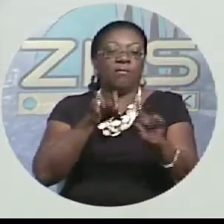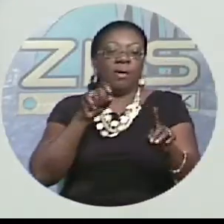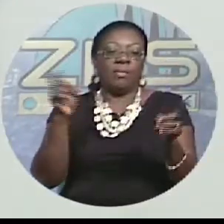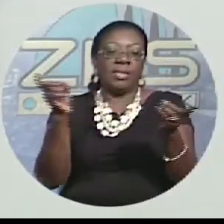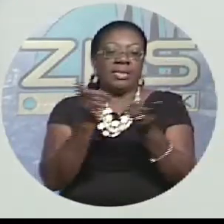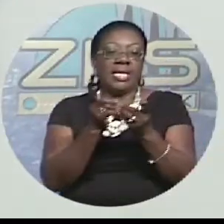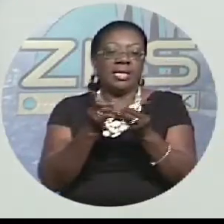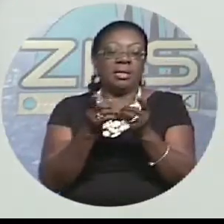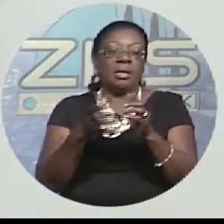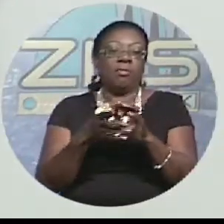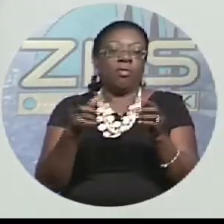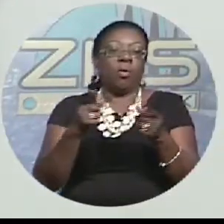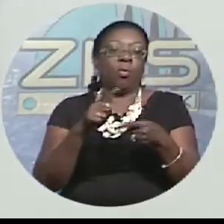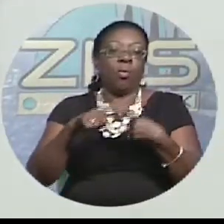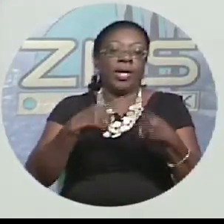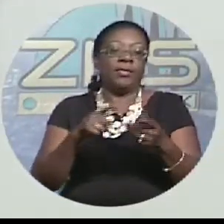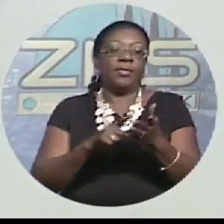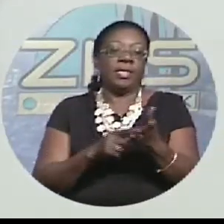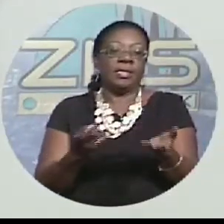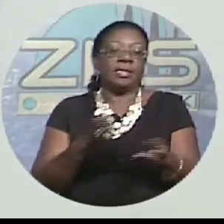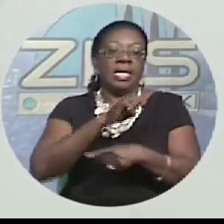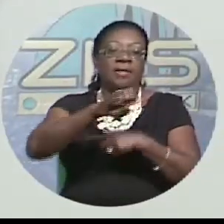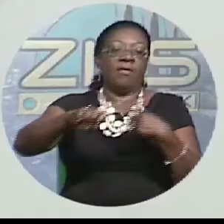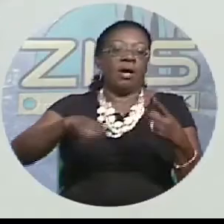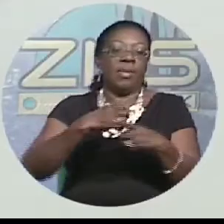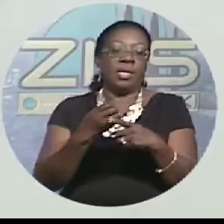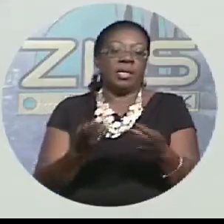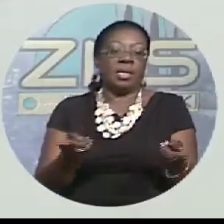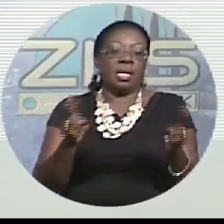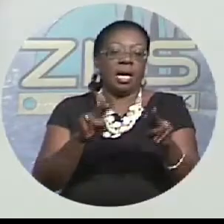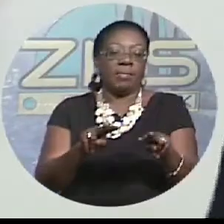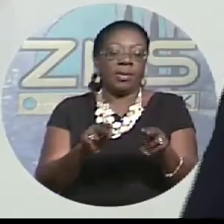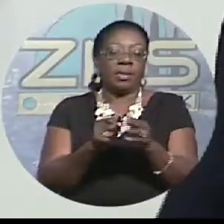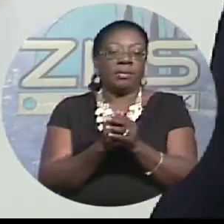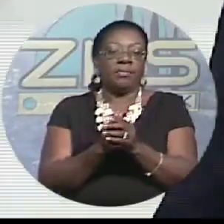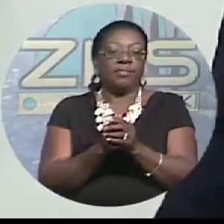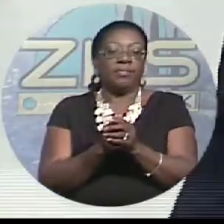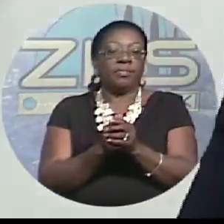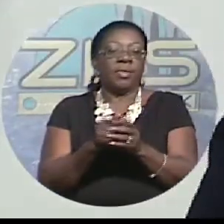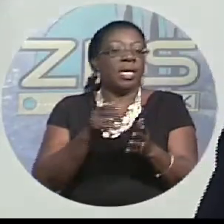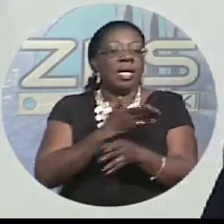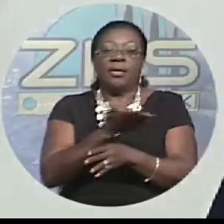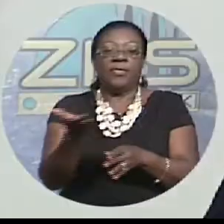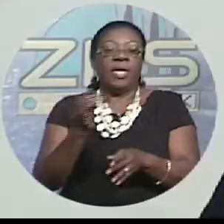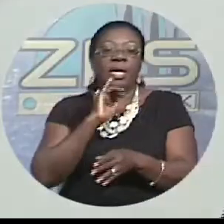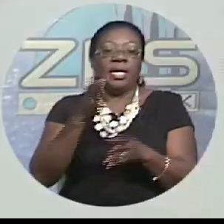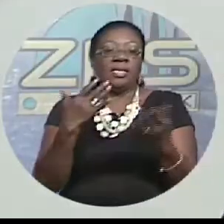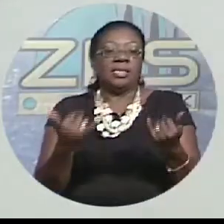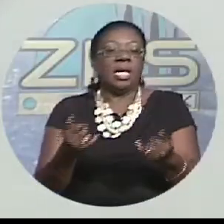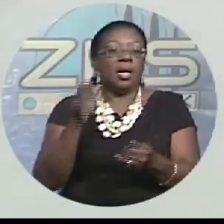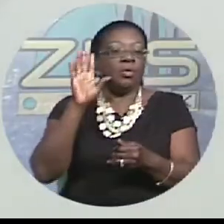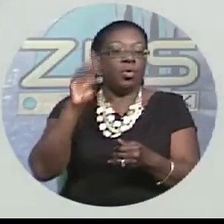identification of this environmental disaster. There is now